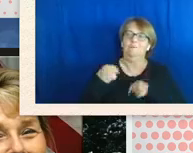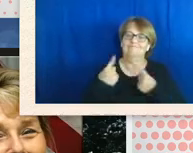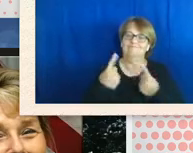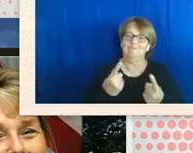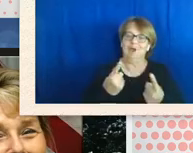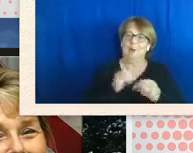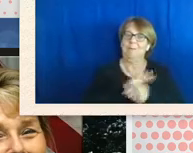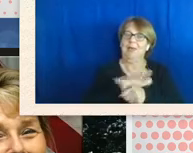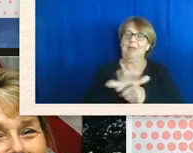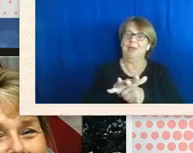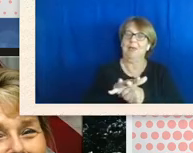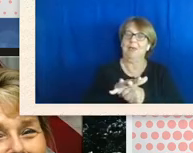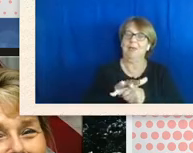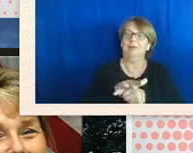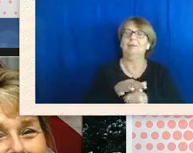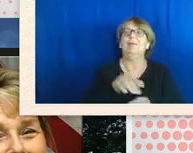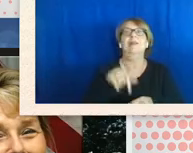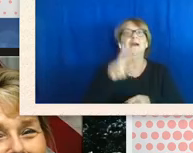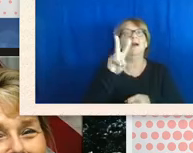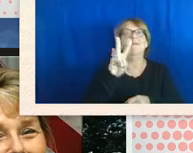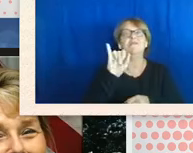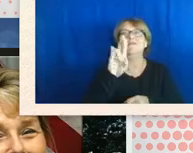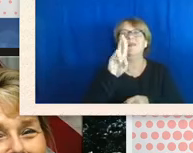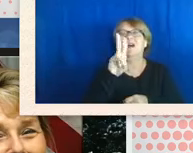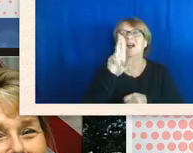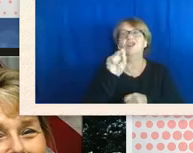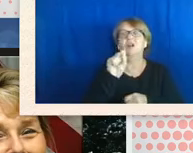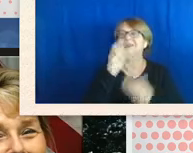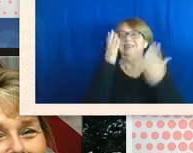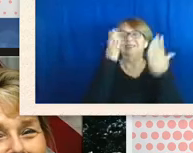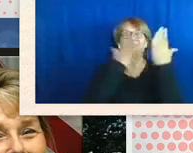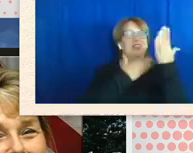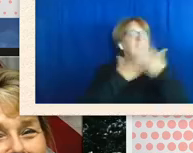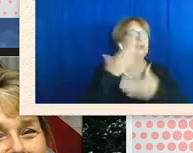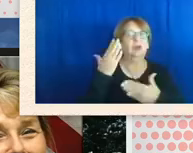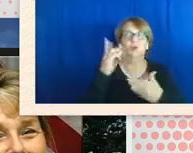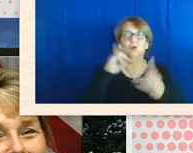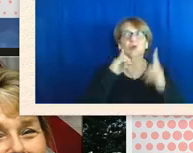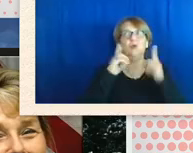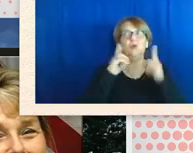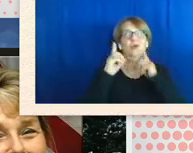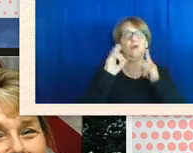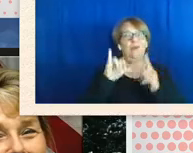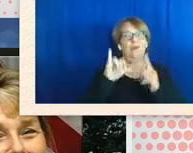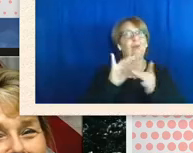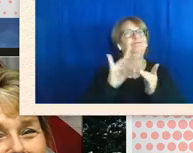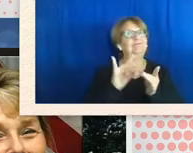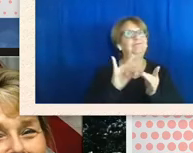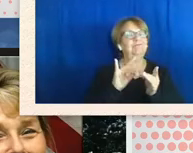this virus is invisible. We've heard that. We've heard the fact that we have